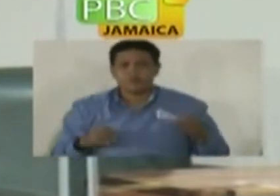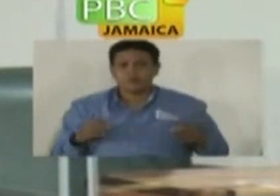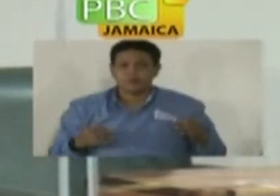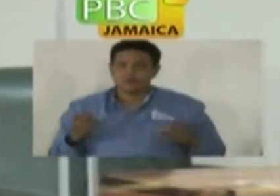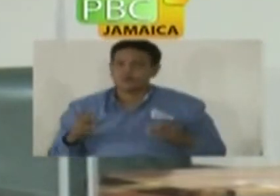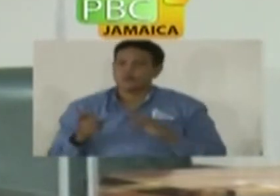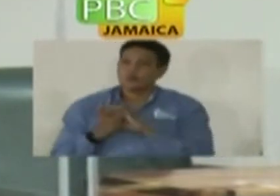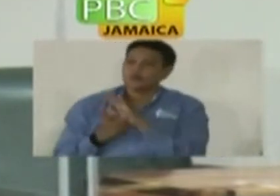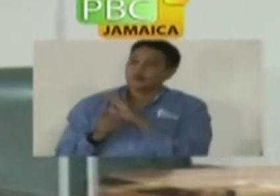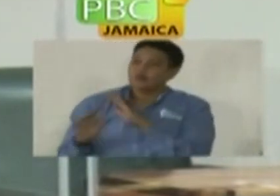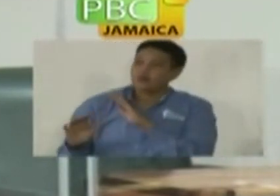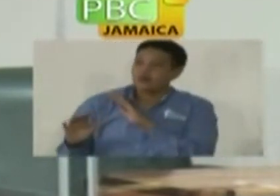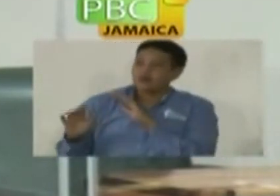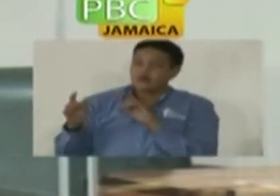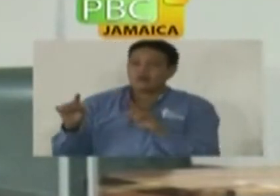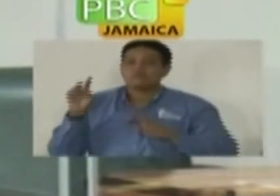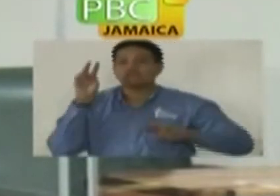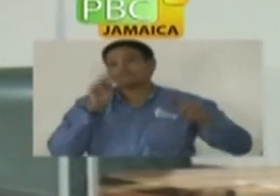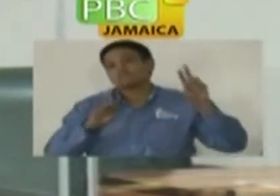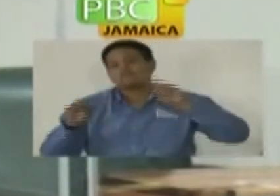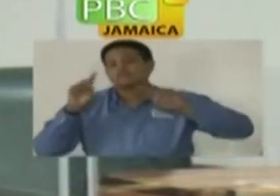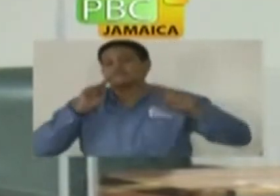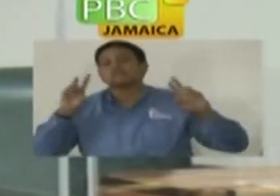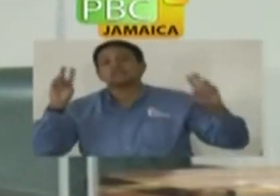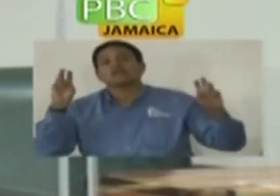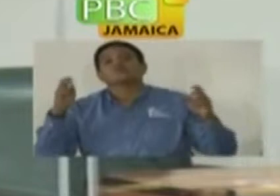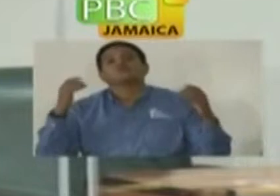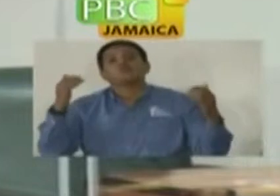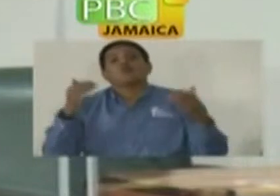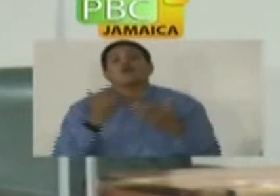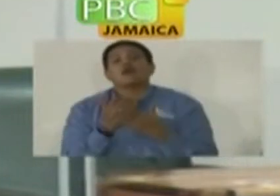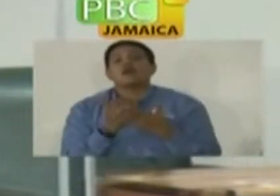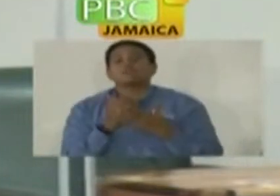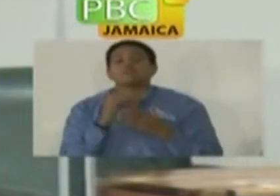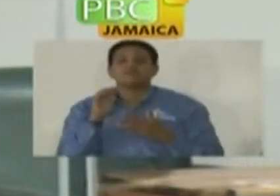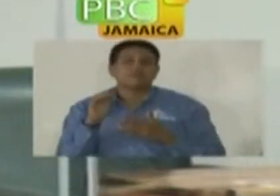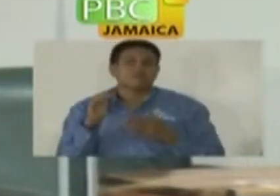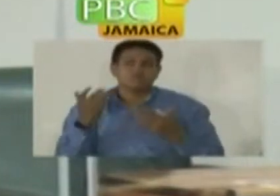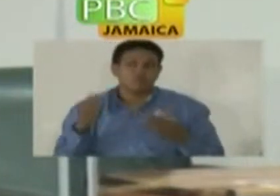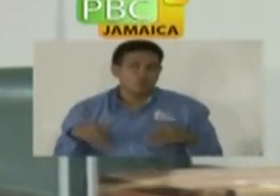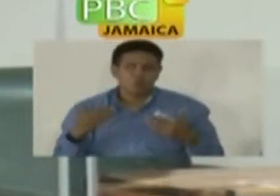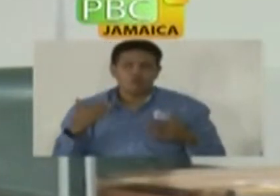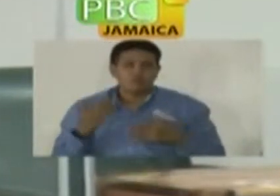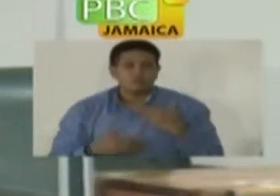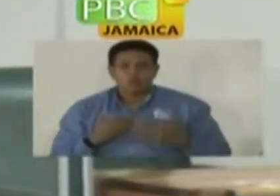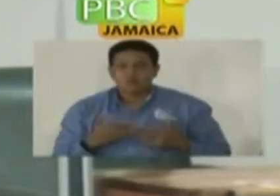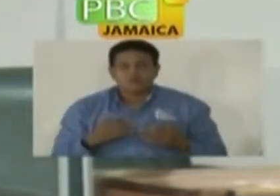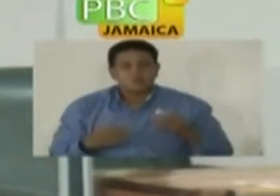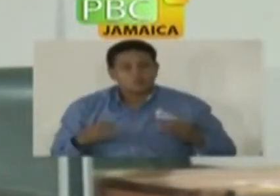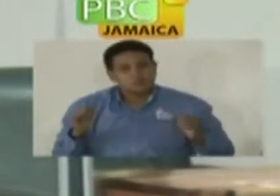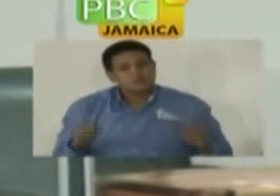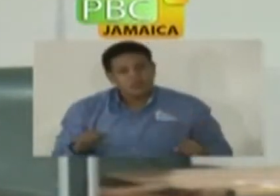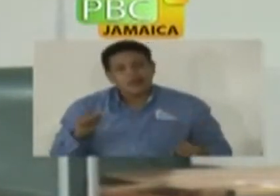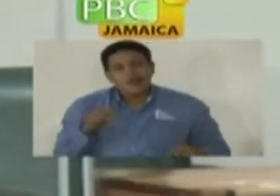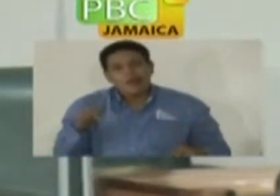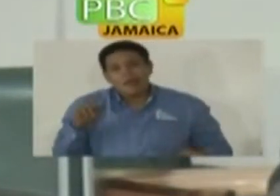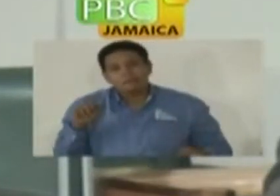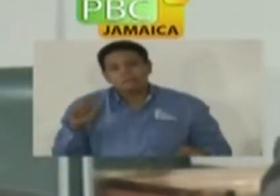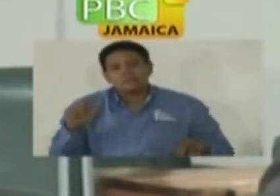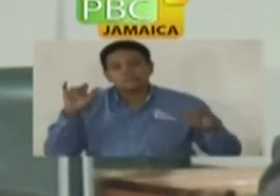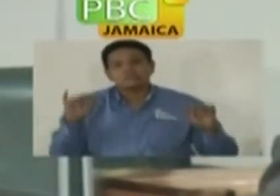is entitled to an appeal, just like the accused